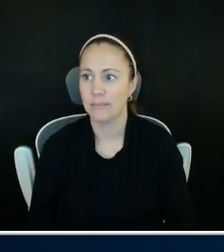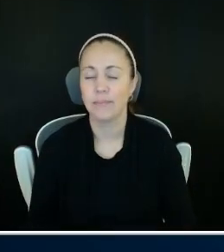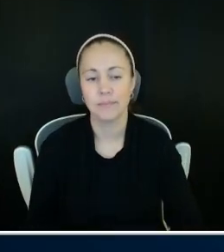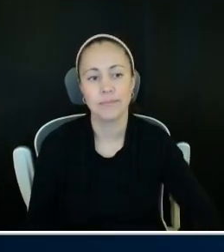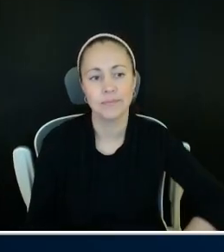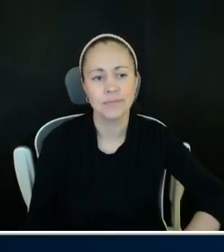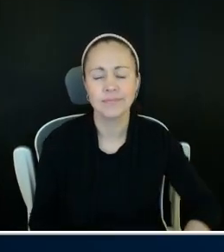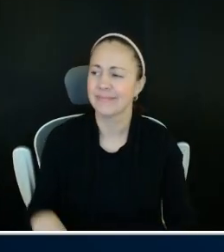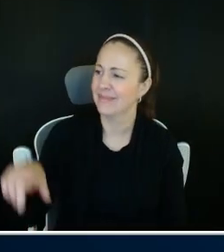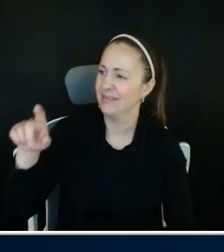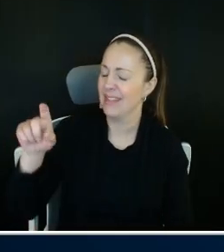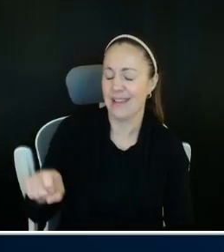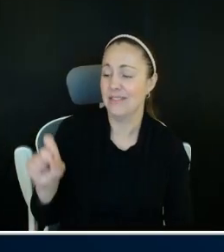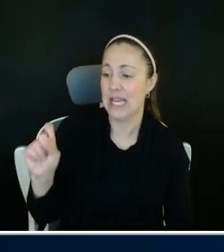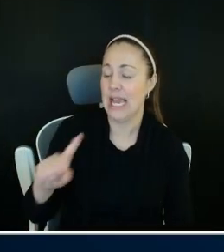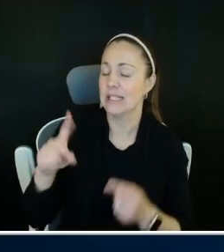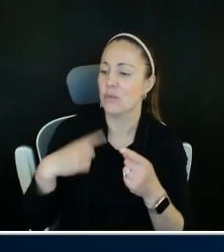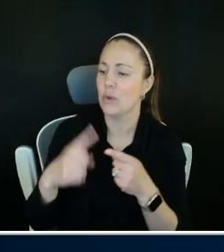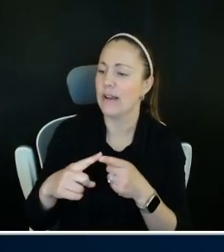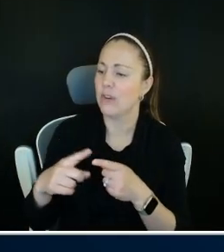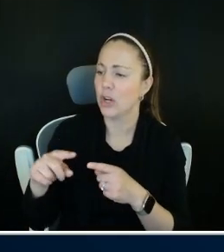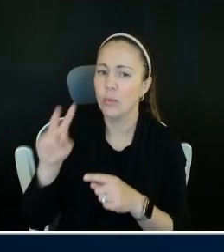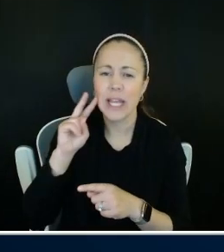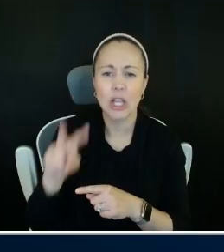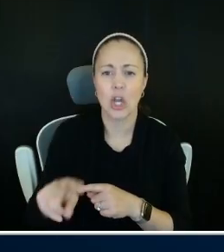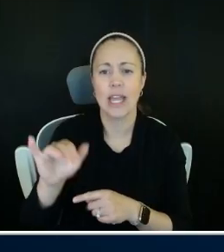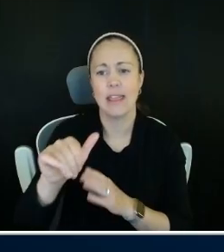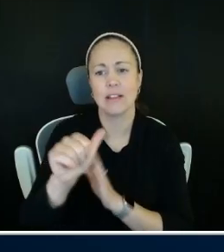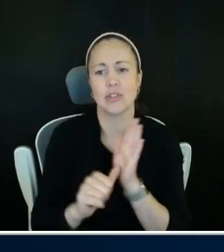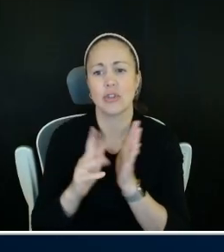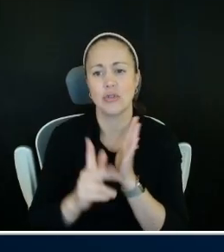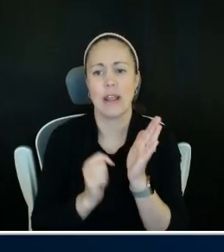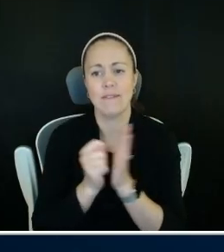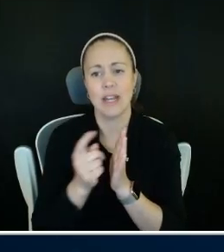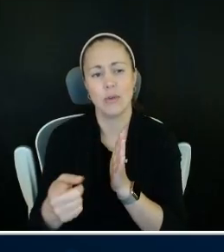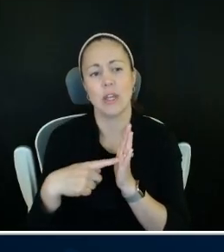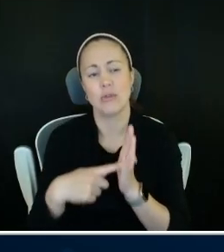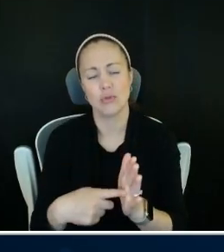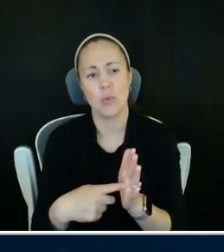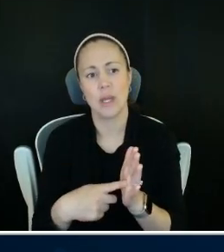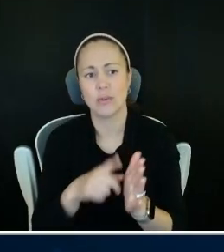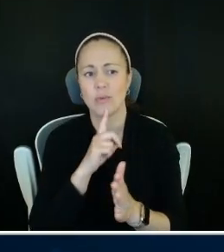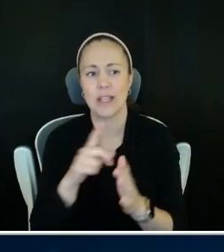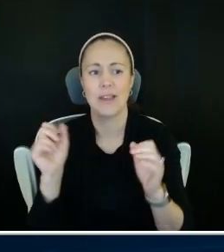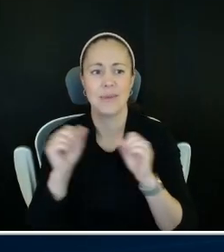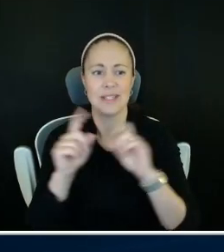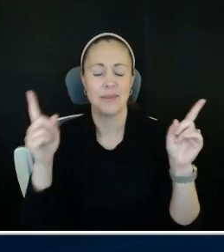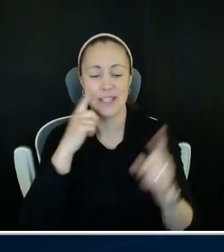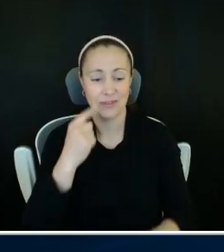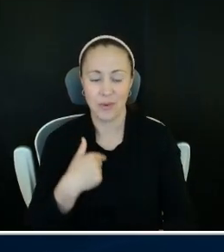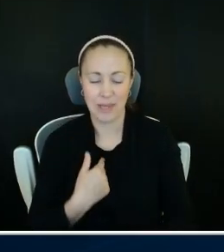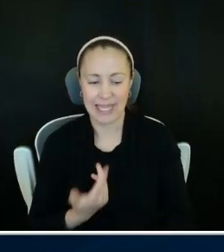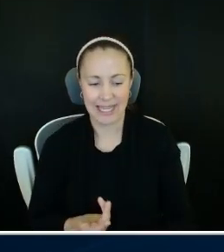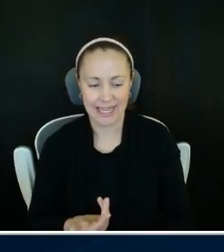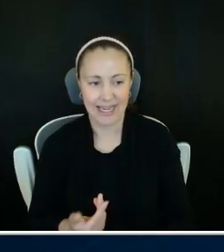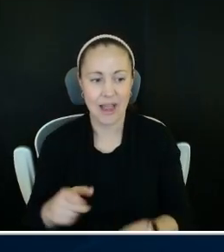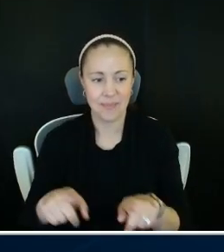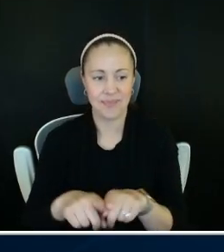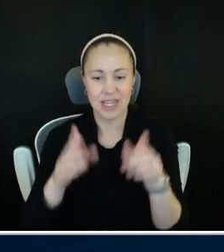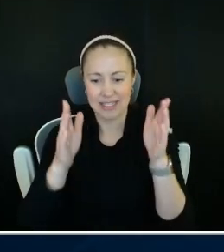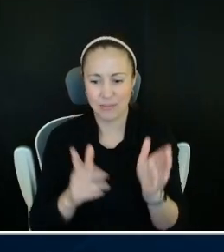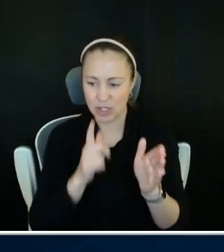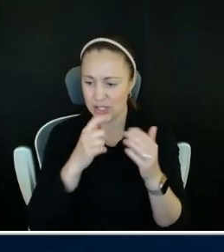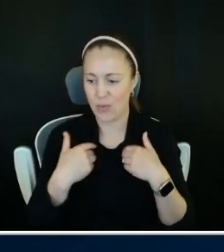we look at this surgery video that you show us, it was surprising to me, as someone who doesn't have a medical background,